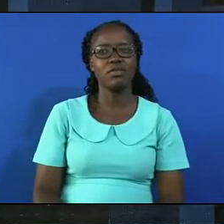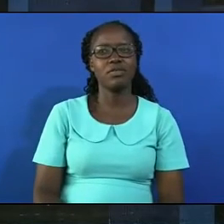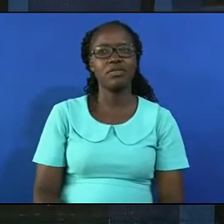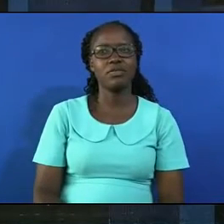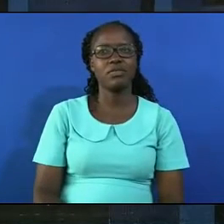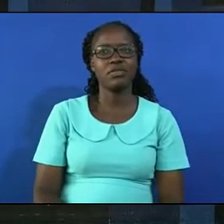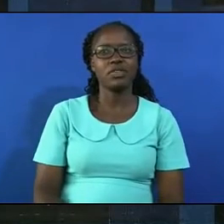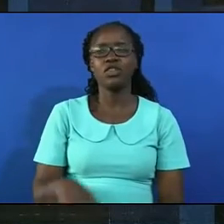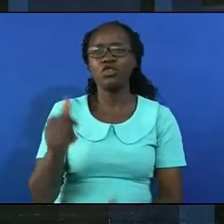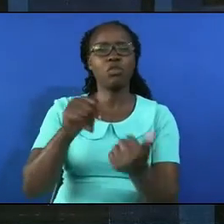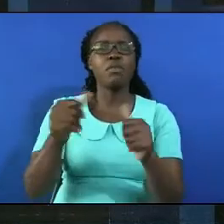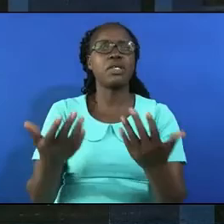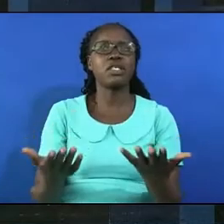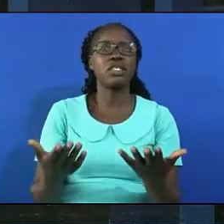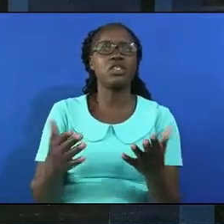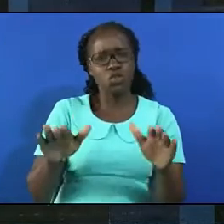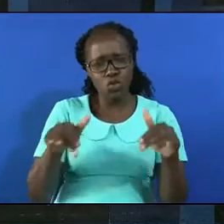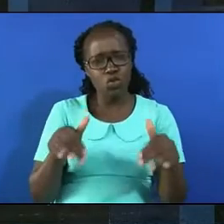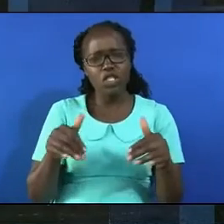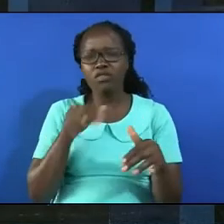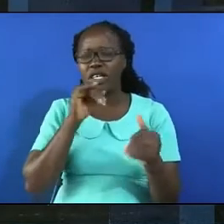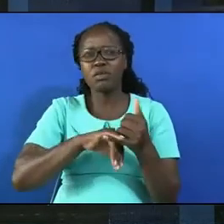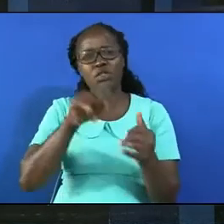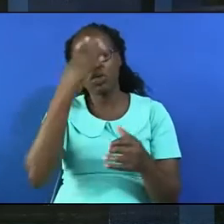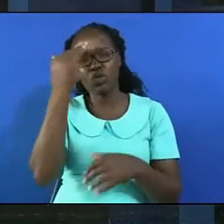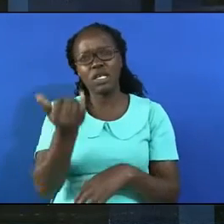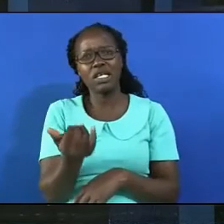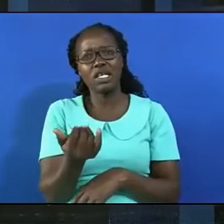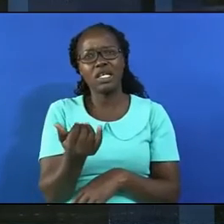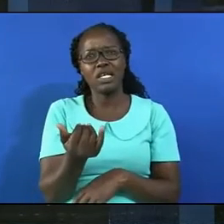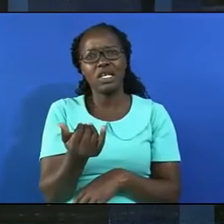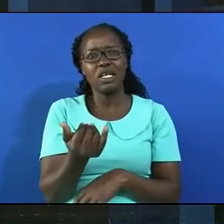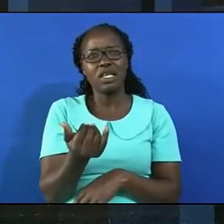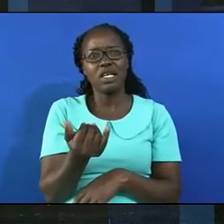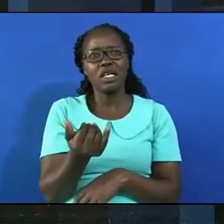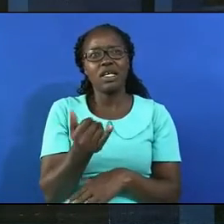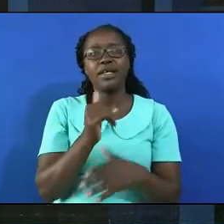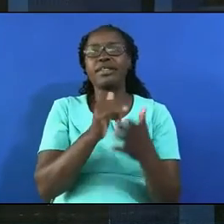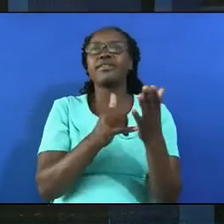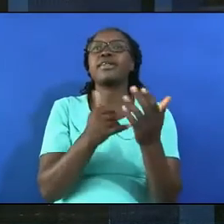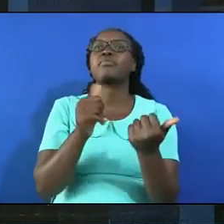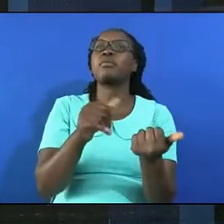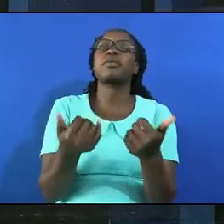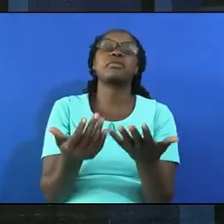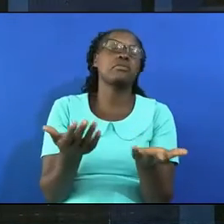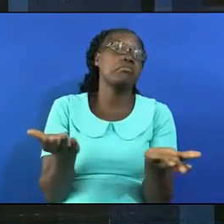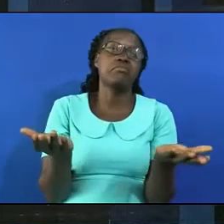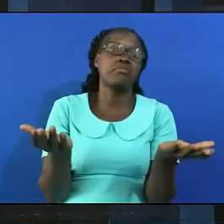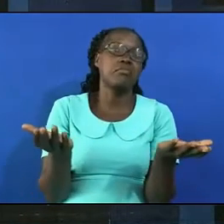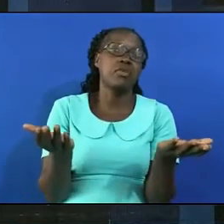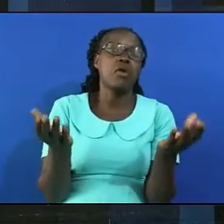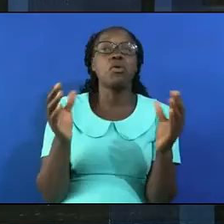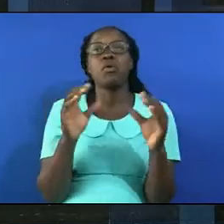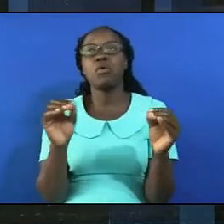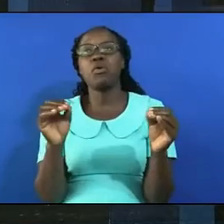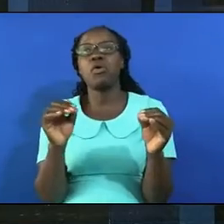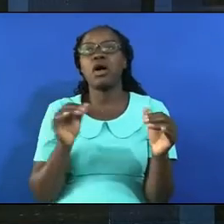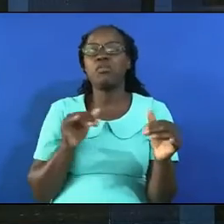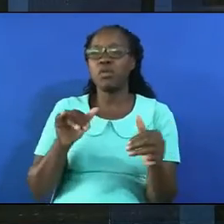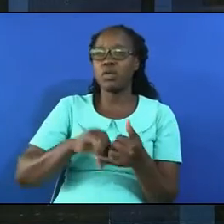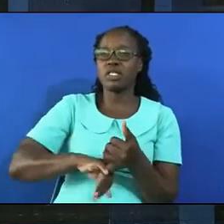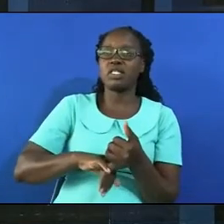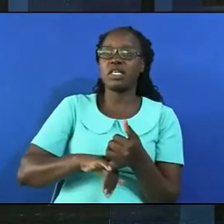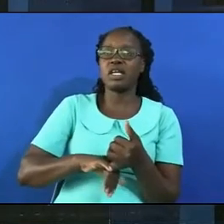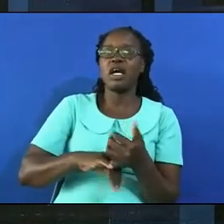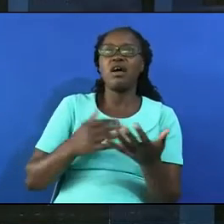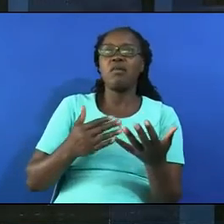You get baptized. Why are you waiting for your husband? Just get baptized. Oh, I'm waiting for my wife.